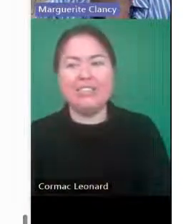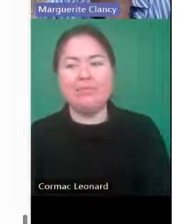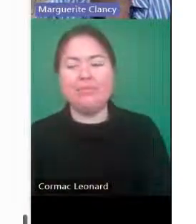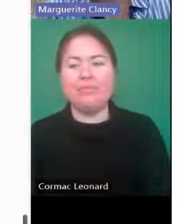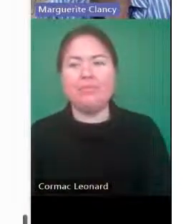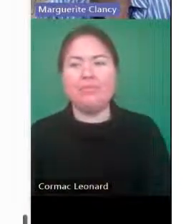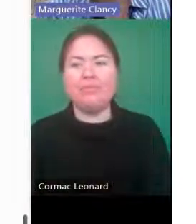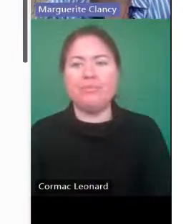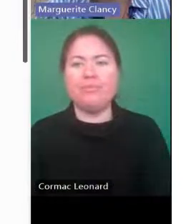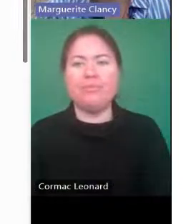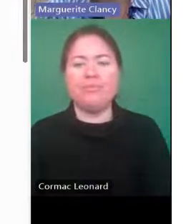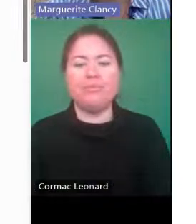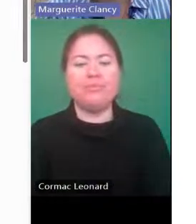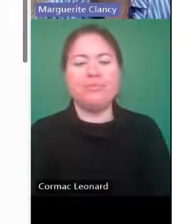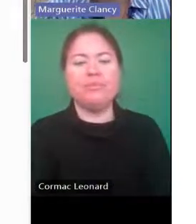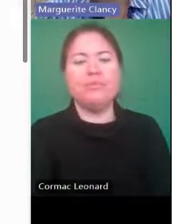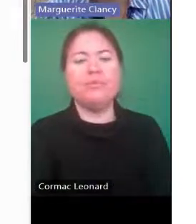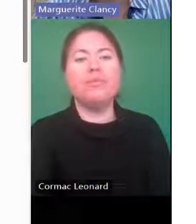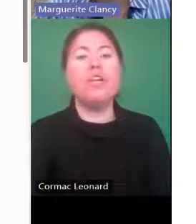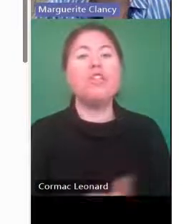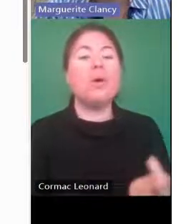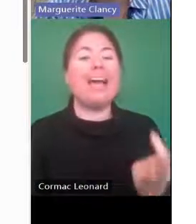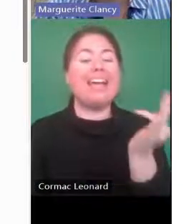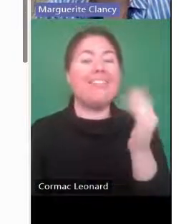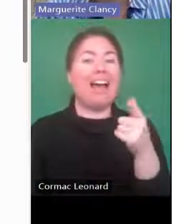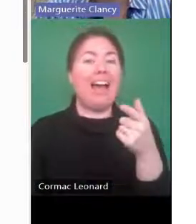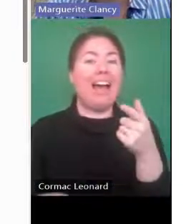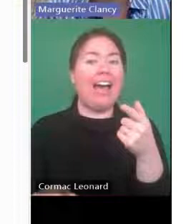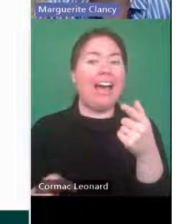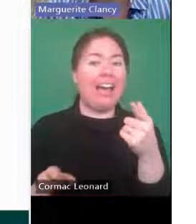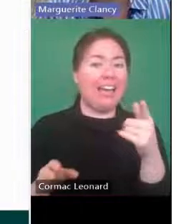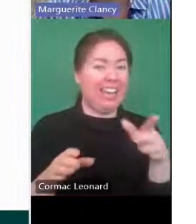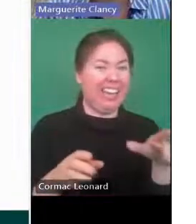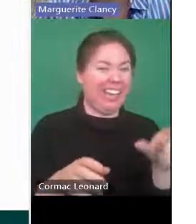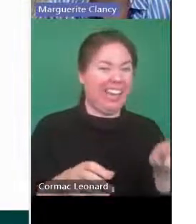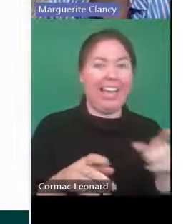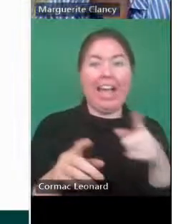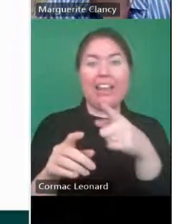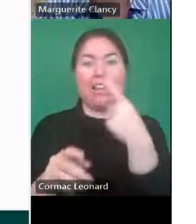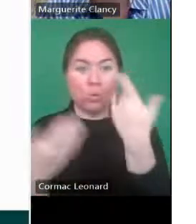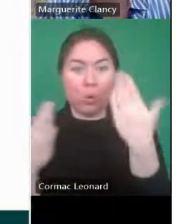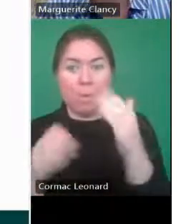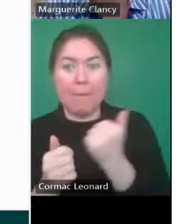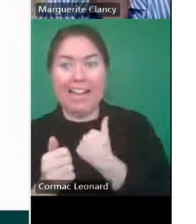if I go to my saved, I'm just going to show you this, my saved forms.